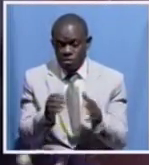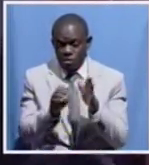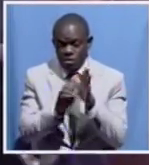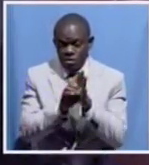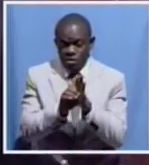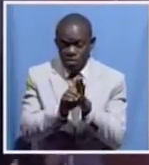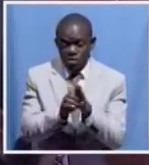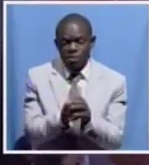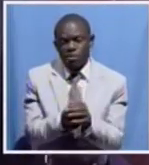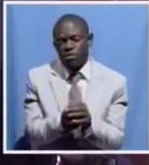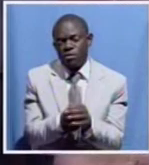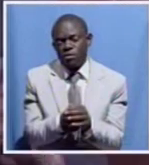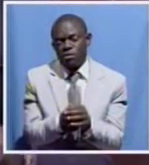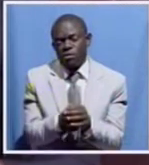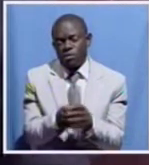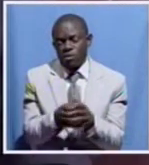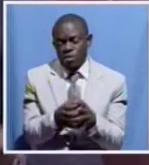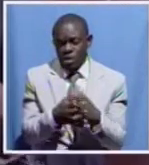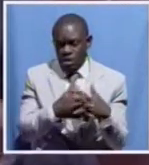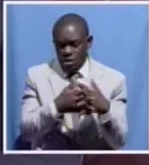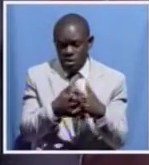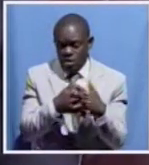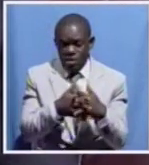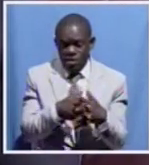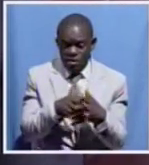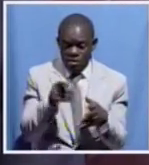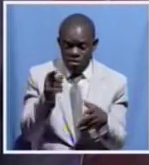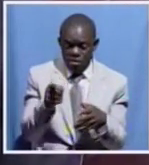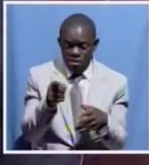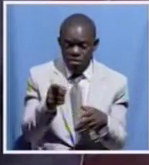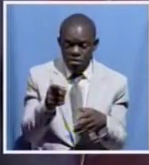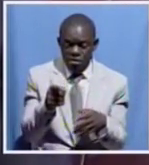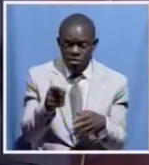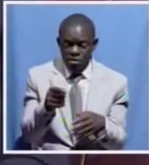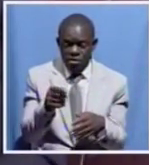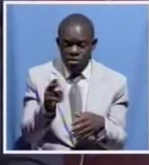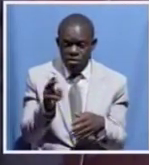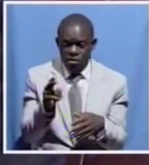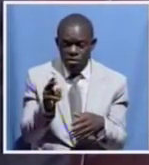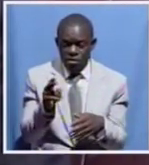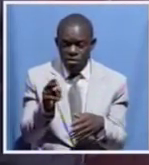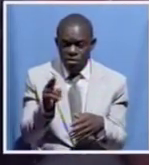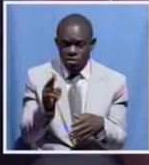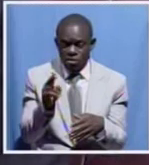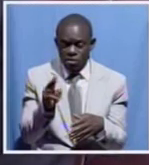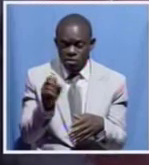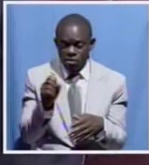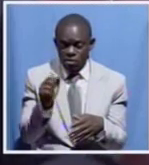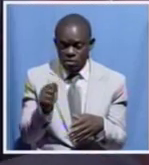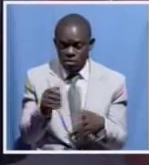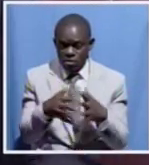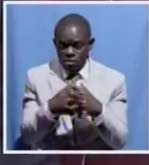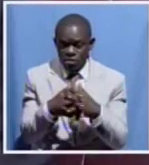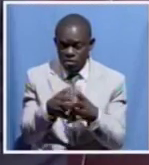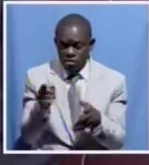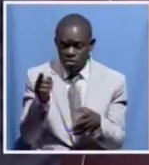the United States, if I may be allowed to push the envelope, I think President Trump